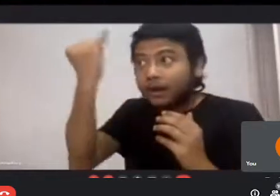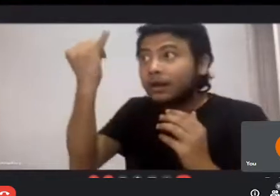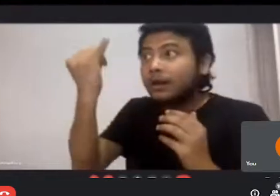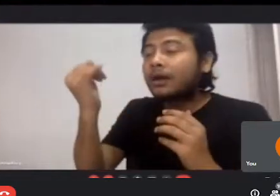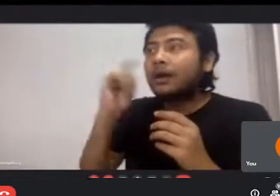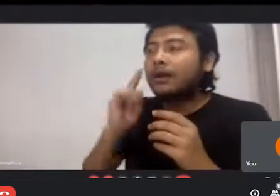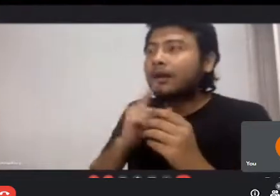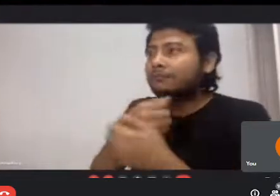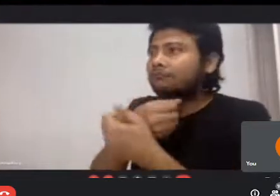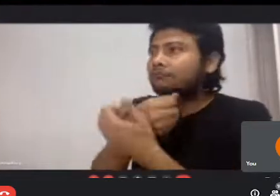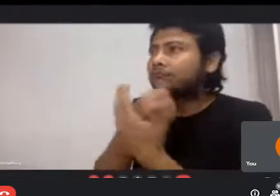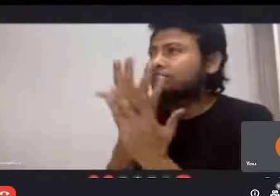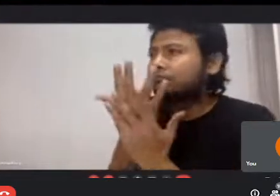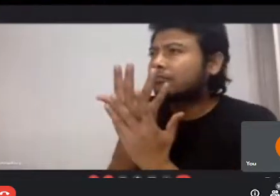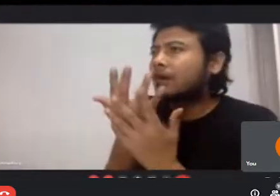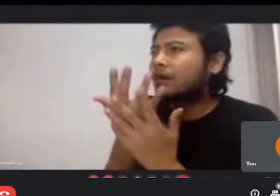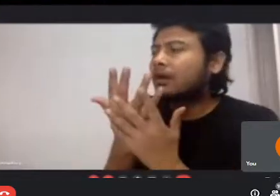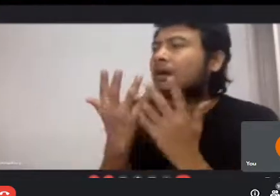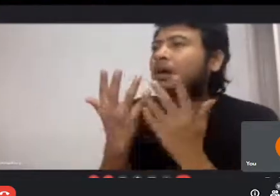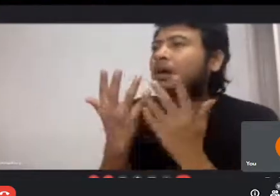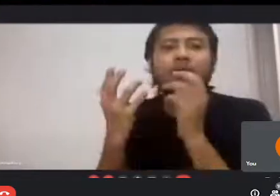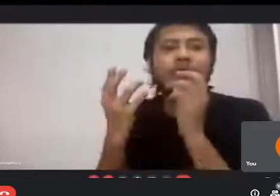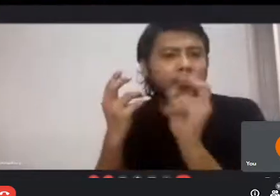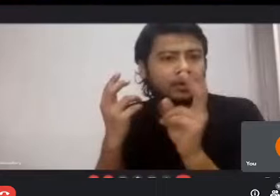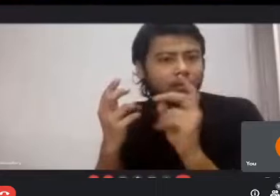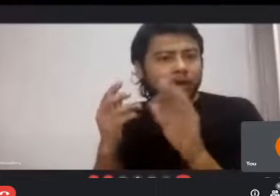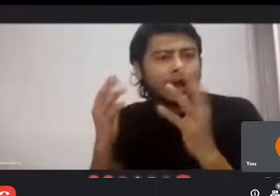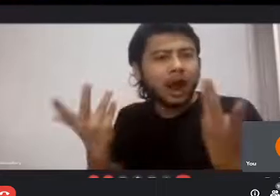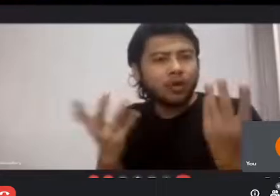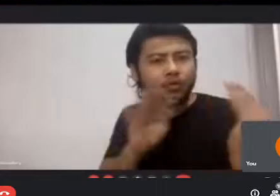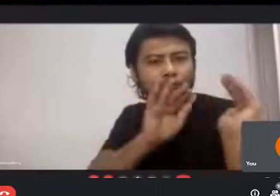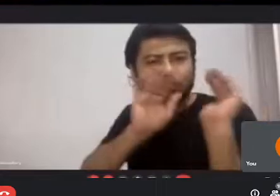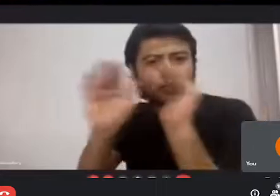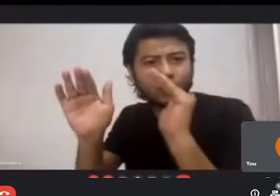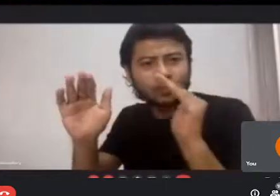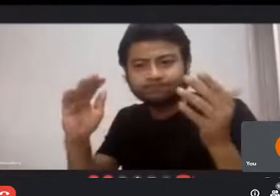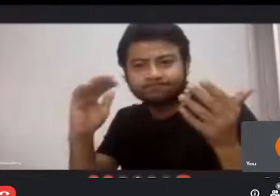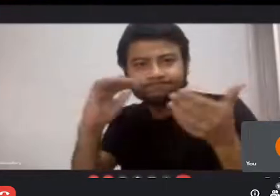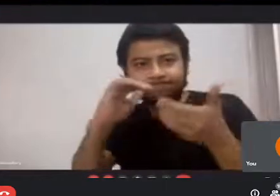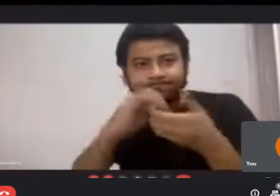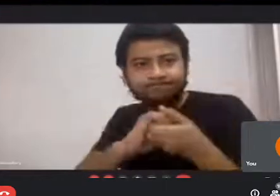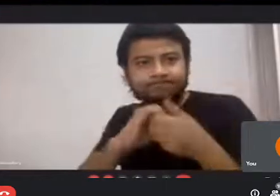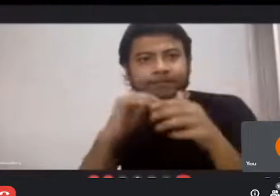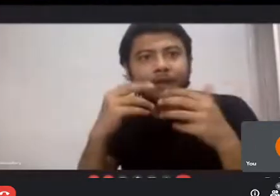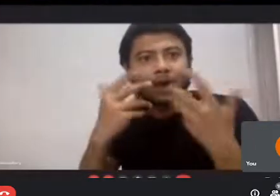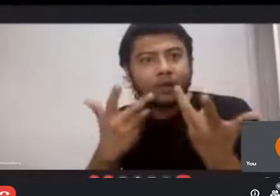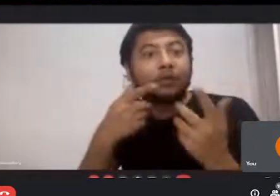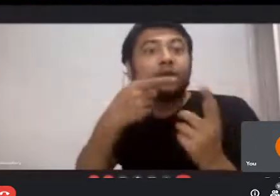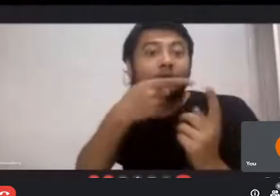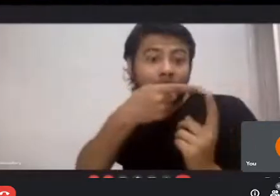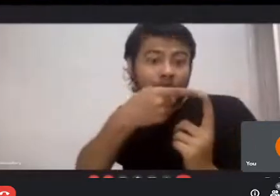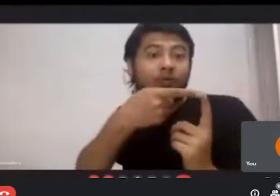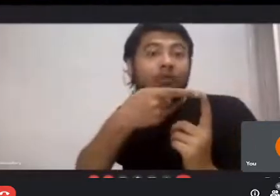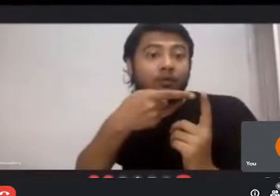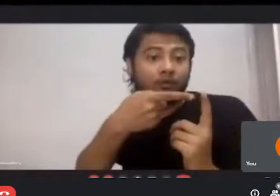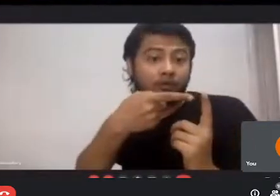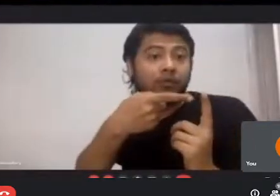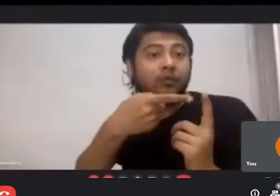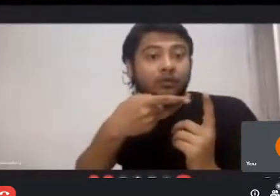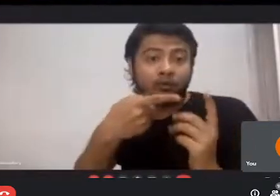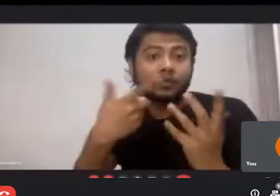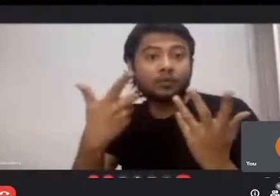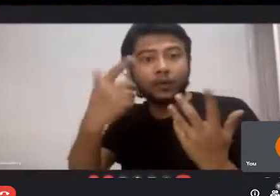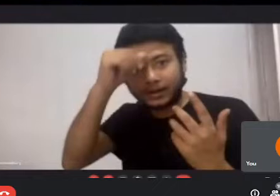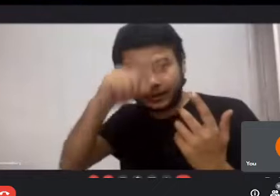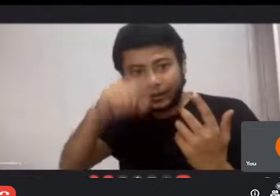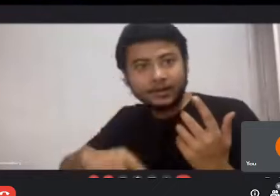we can contribute to our Indian society in a very meaningful way. That's what I would